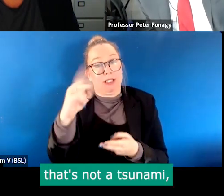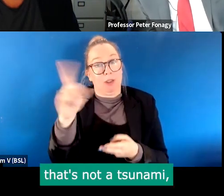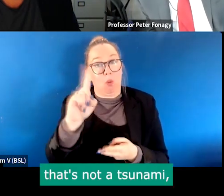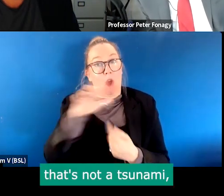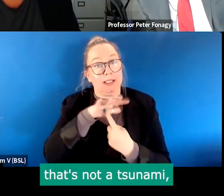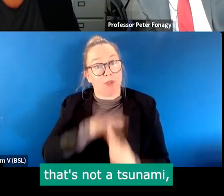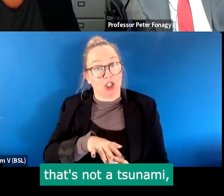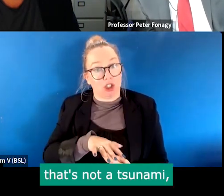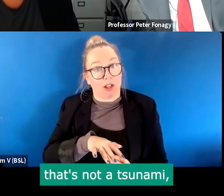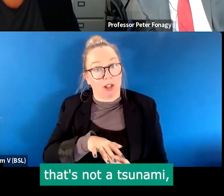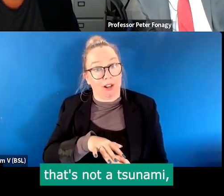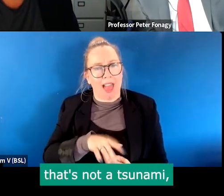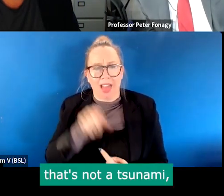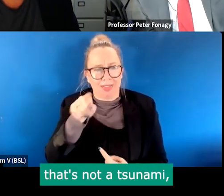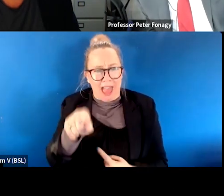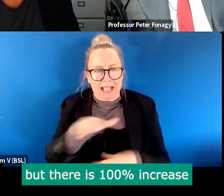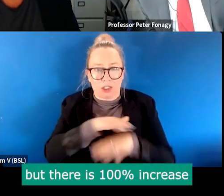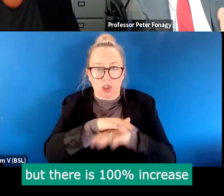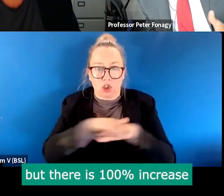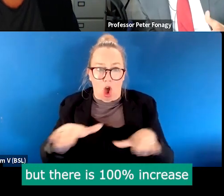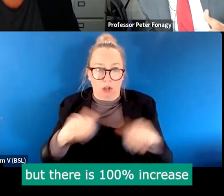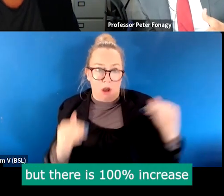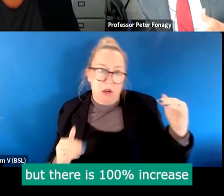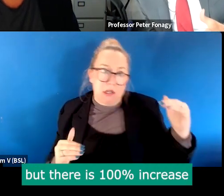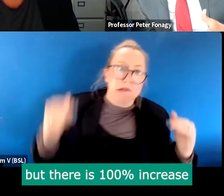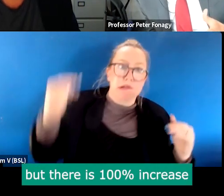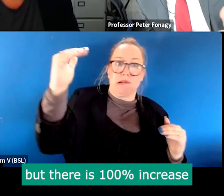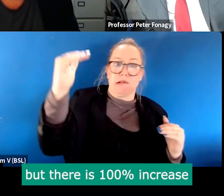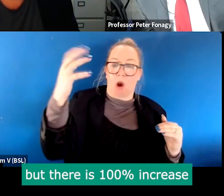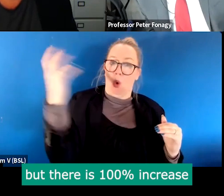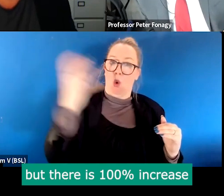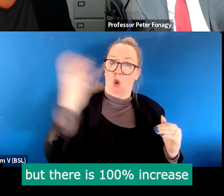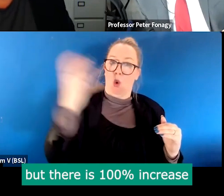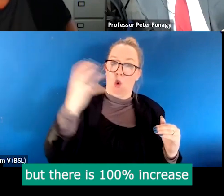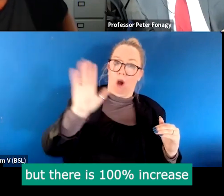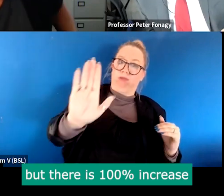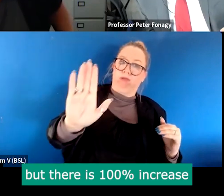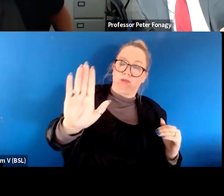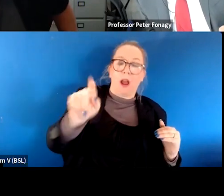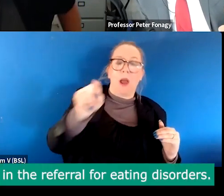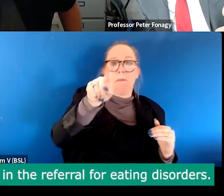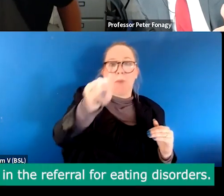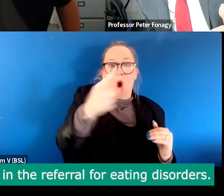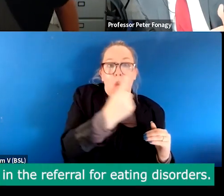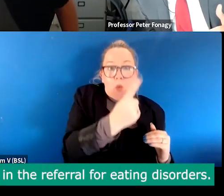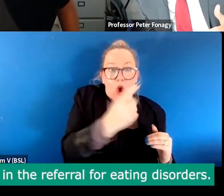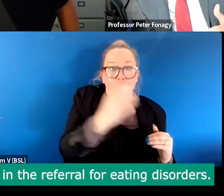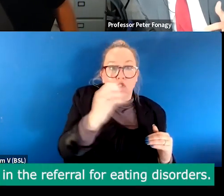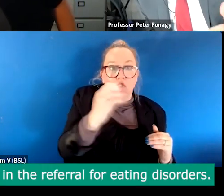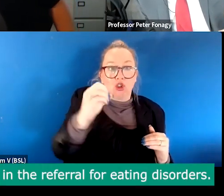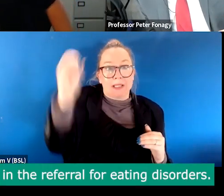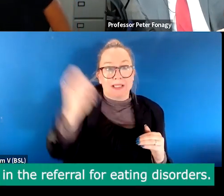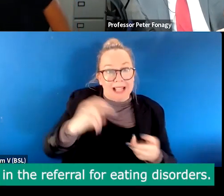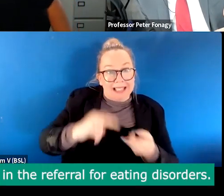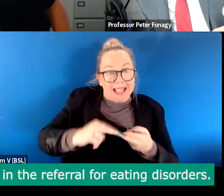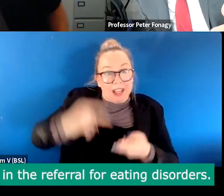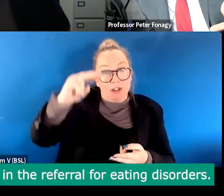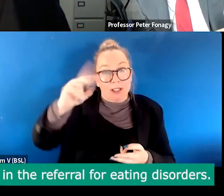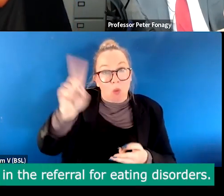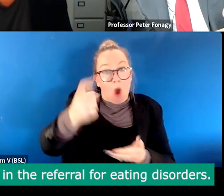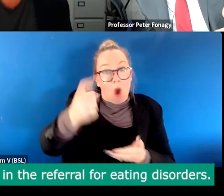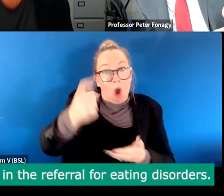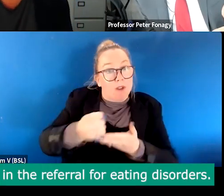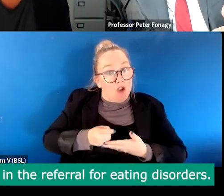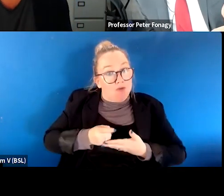not a tsunami, but there is a 100% increase in the referrals